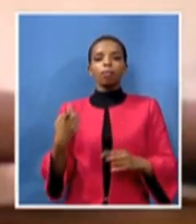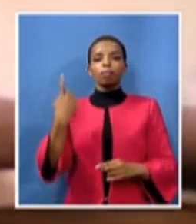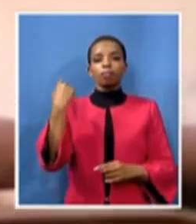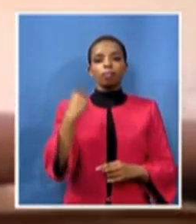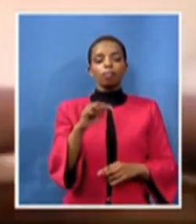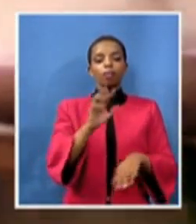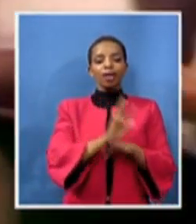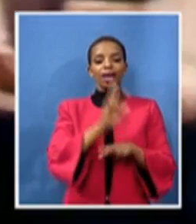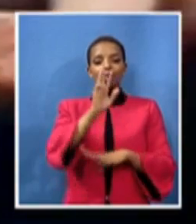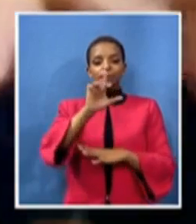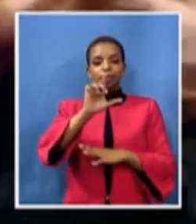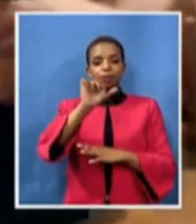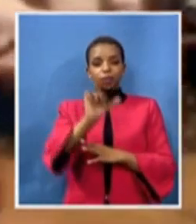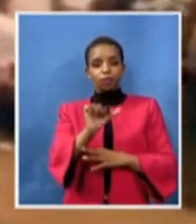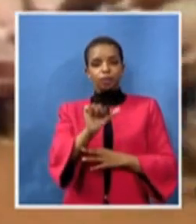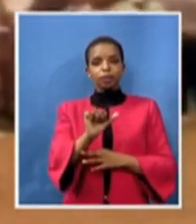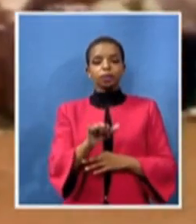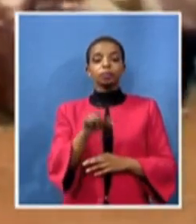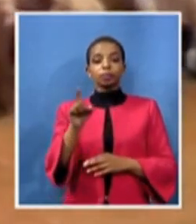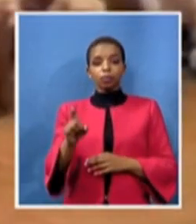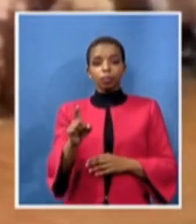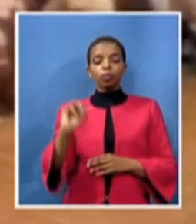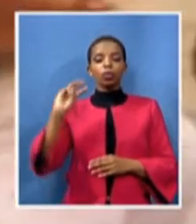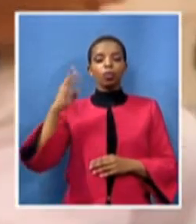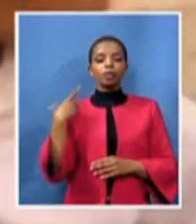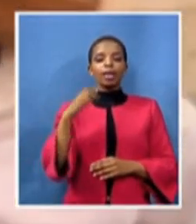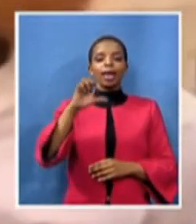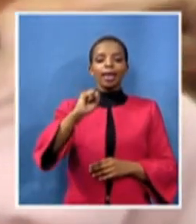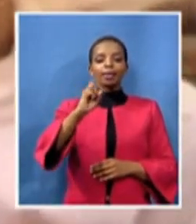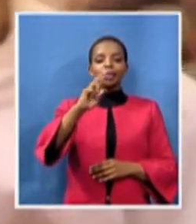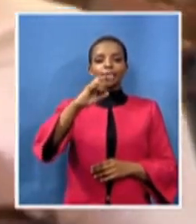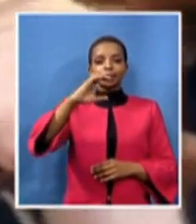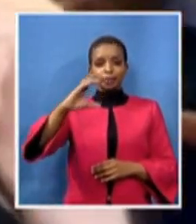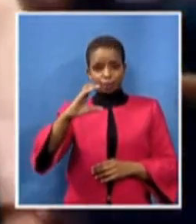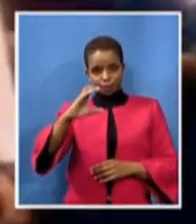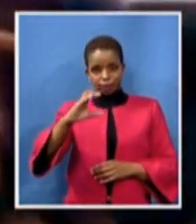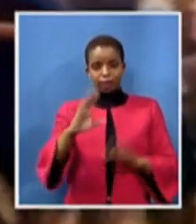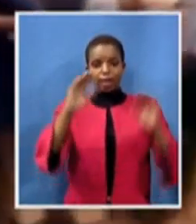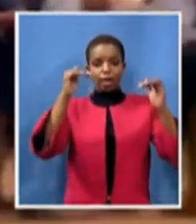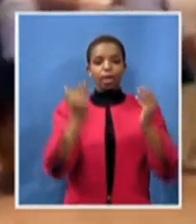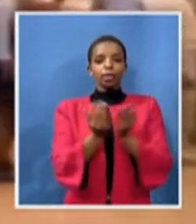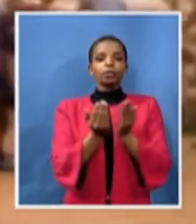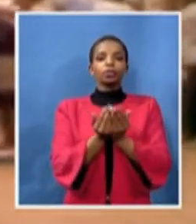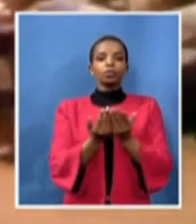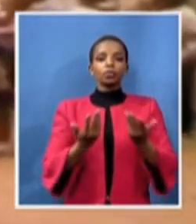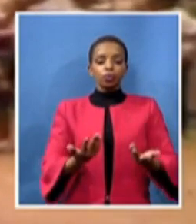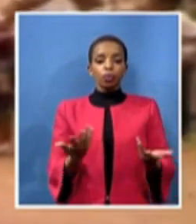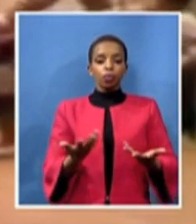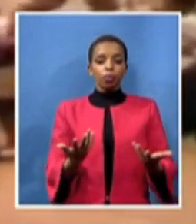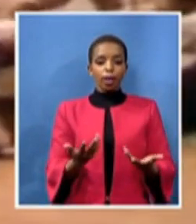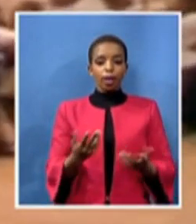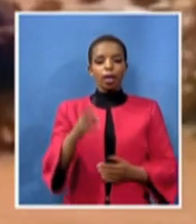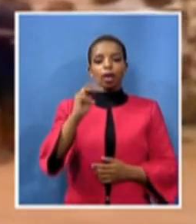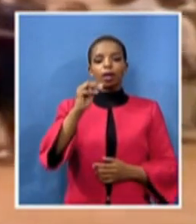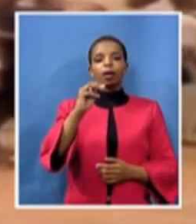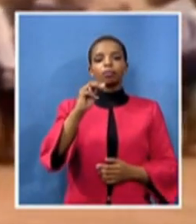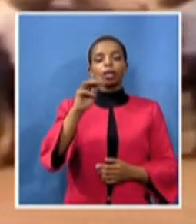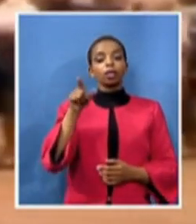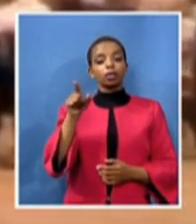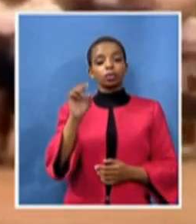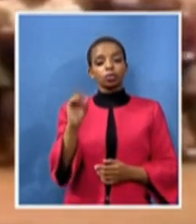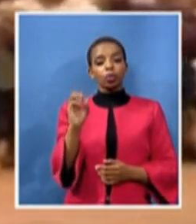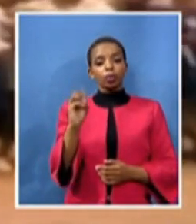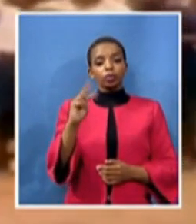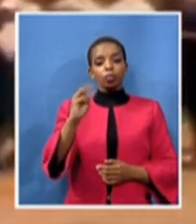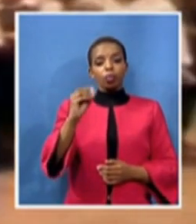high school, Morris Isaacson High School in Soweto. After the uprising, it became apparent that the